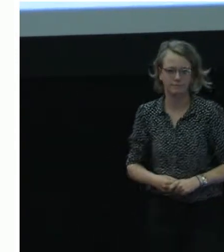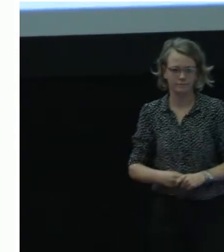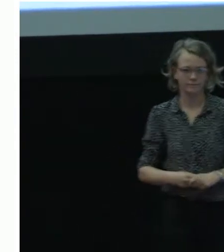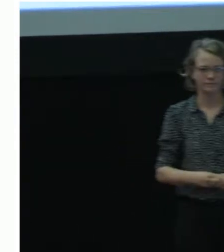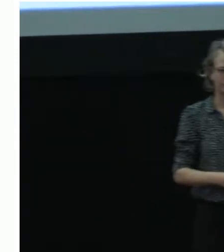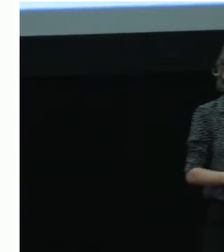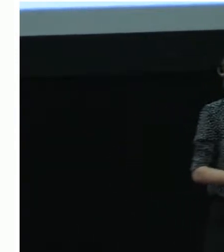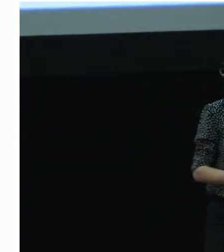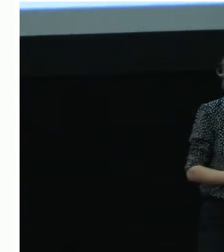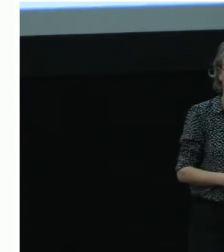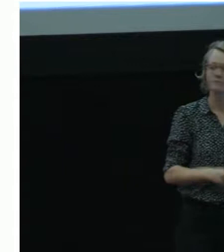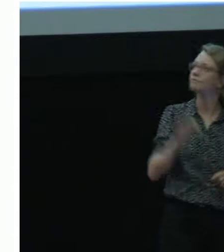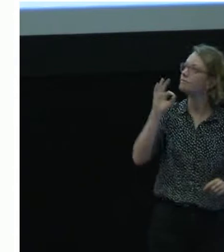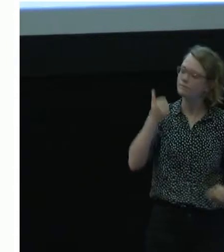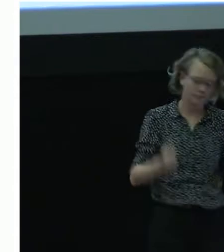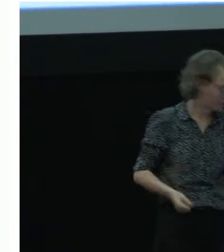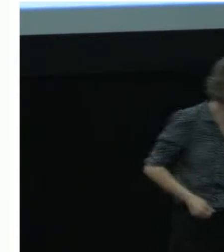adaptations. So it's about communication.